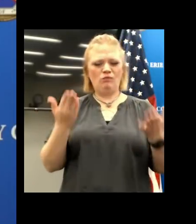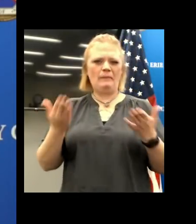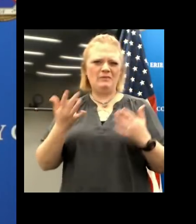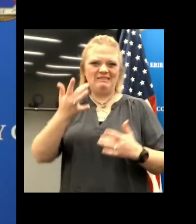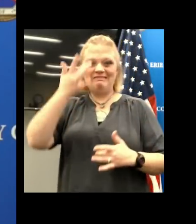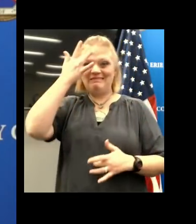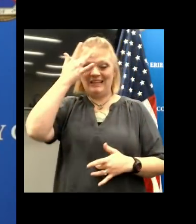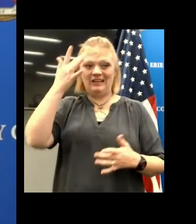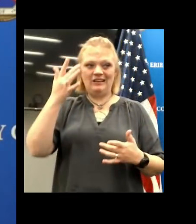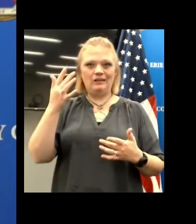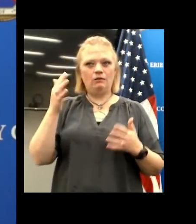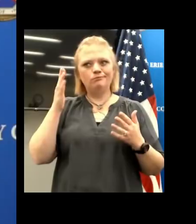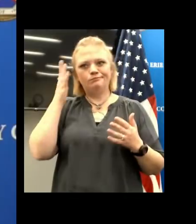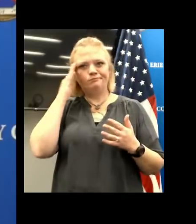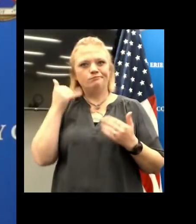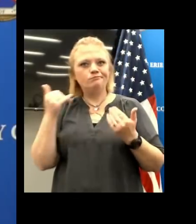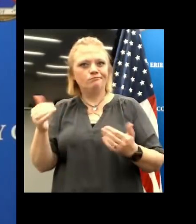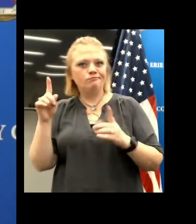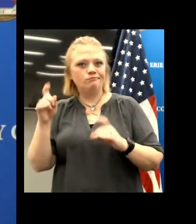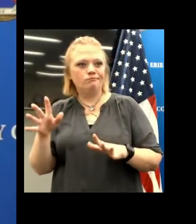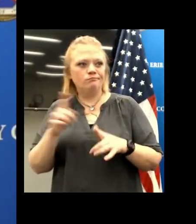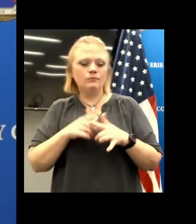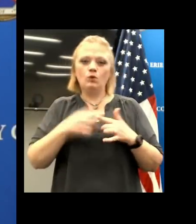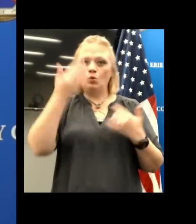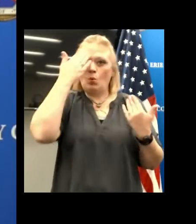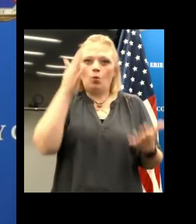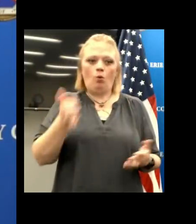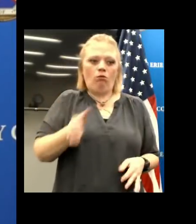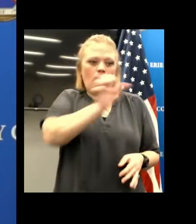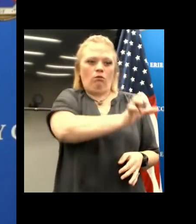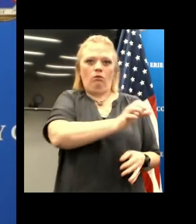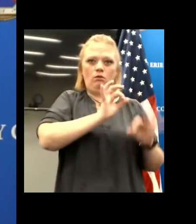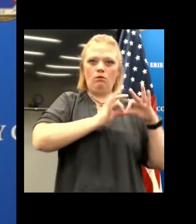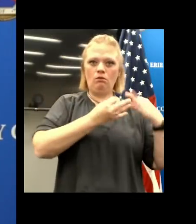and that's why they get tested, you don't know about the other members of the family.